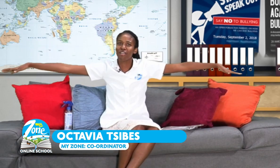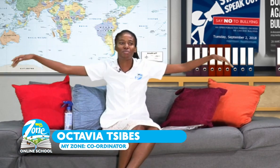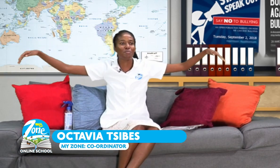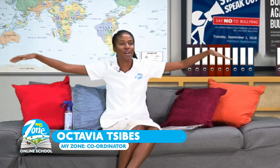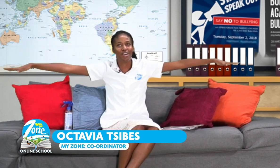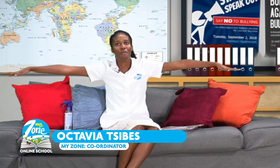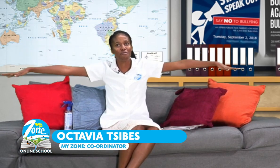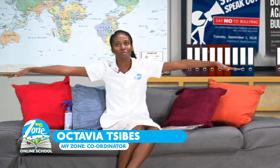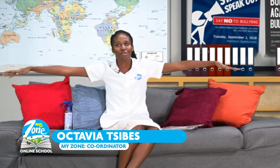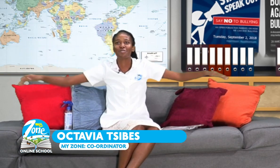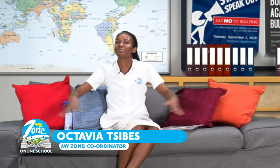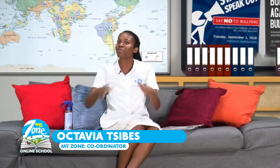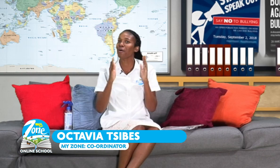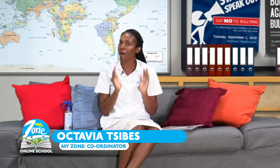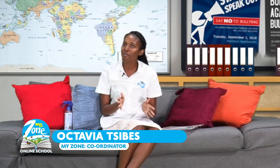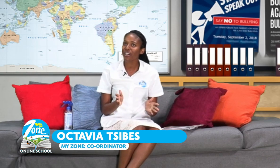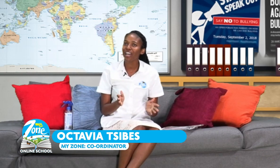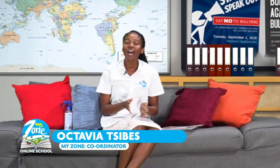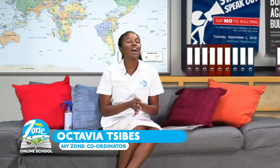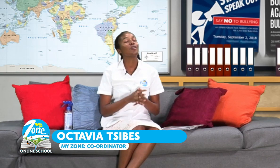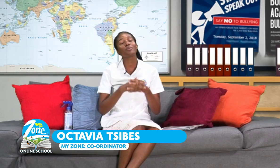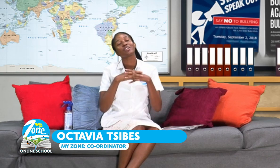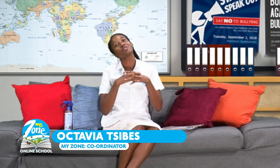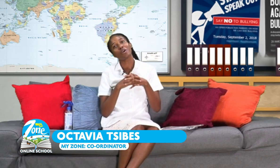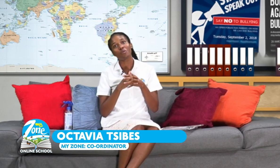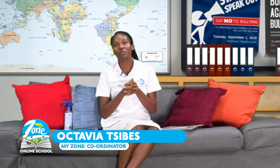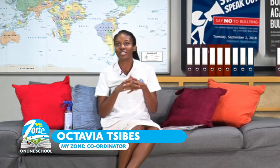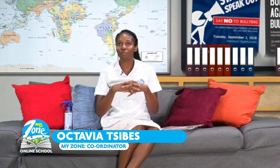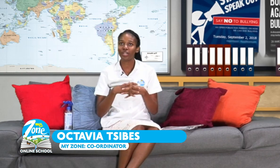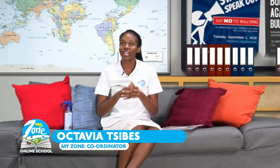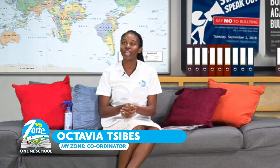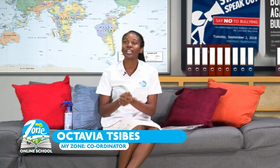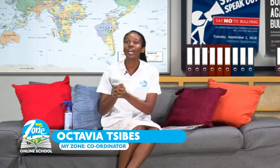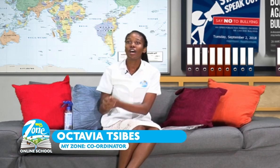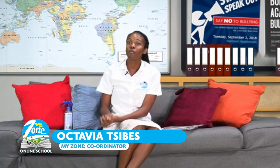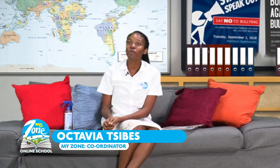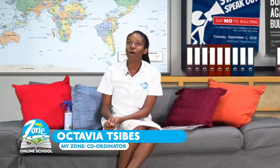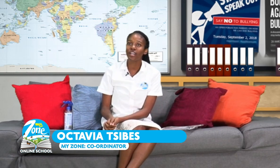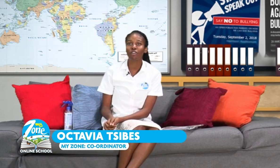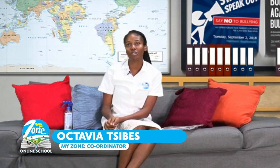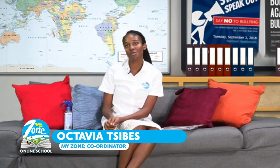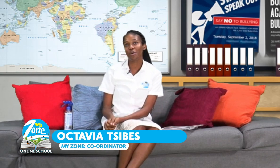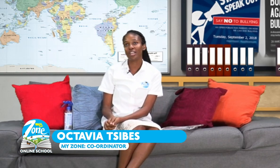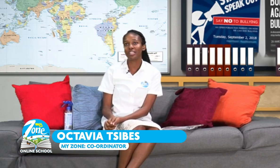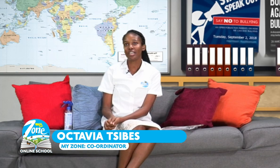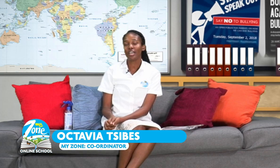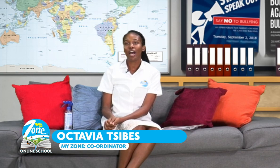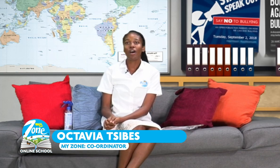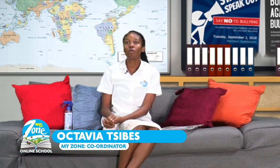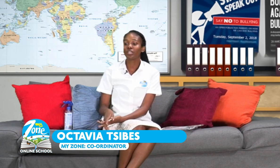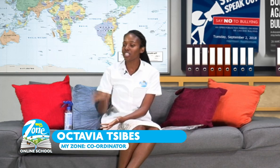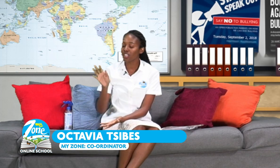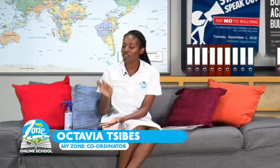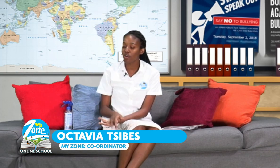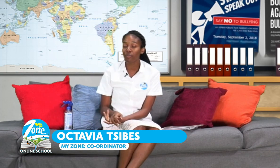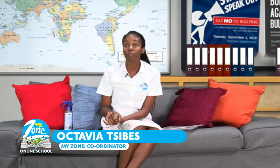sister and big brother away from you to do your homework. I hope you enjoyed what was happening in week 1, grade 2 and 3. I